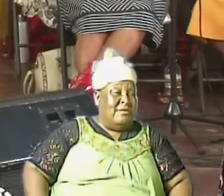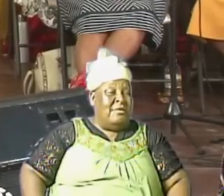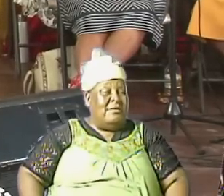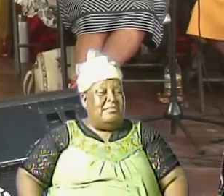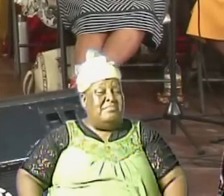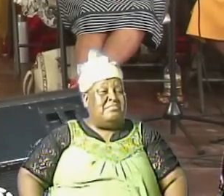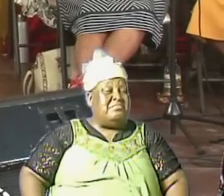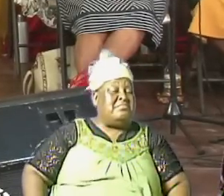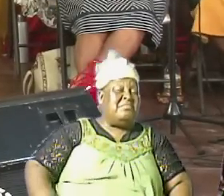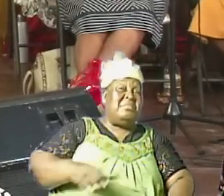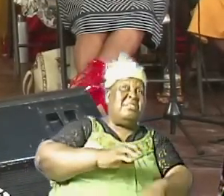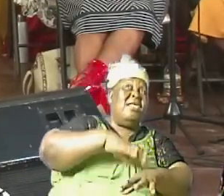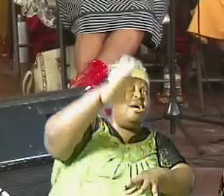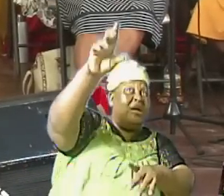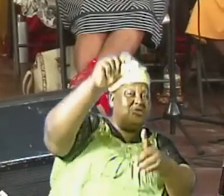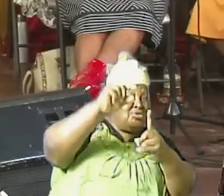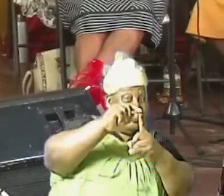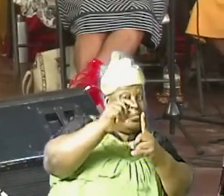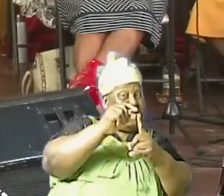God Almighty.